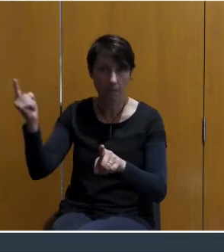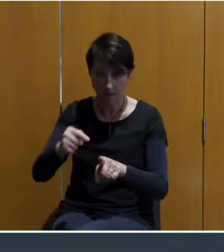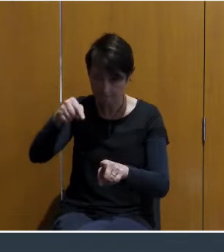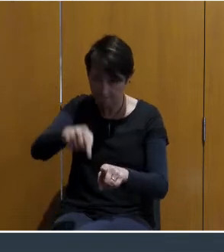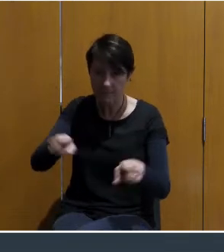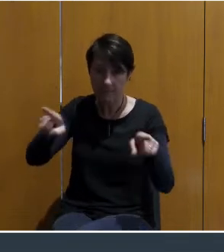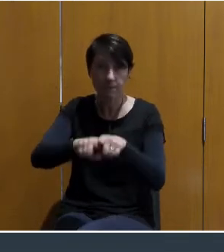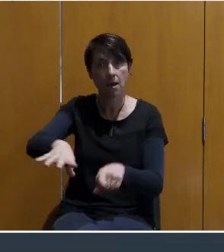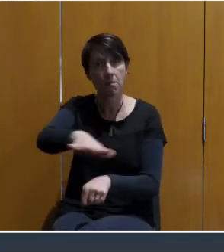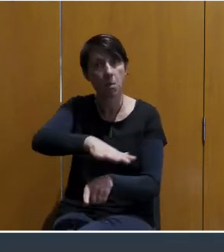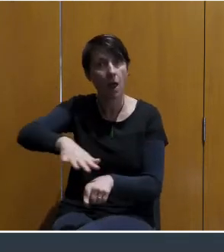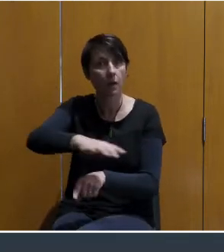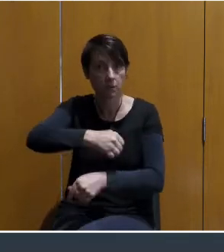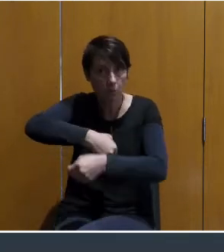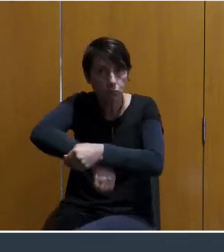they're on the endangered list.